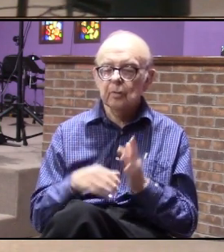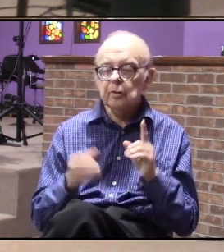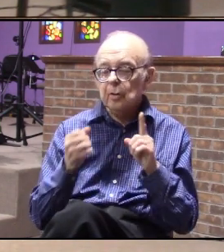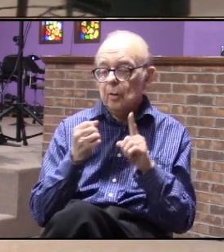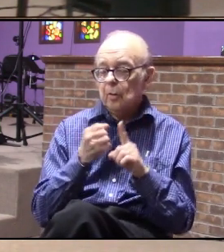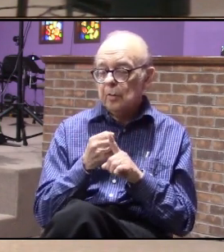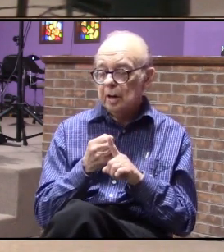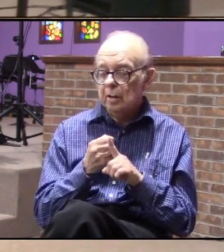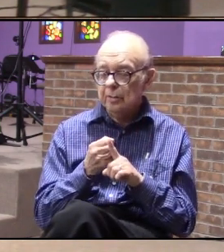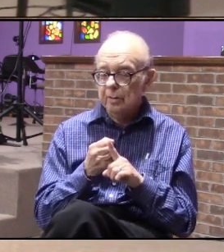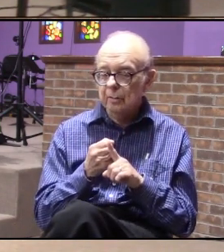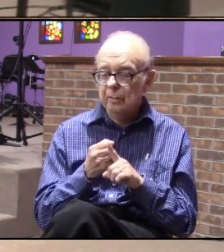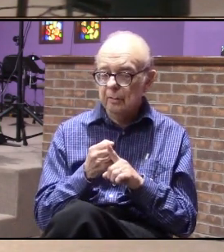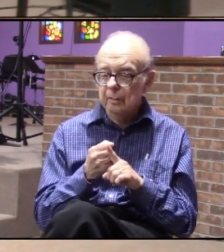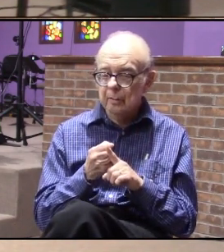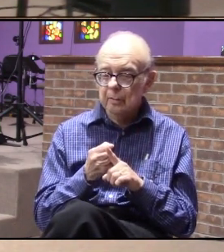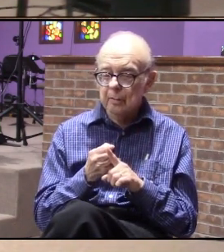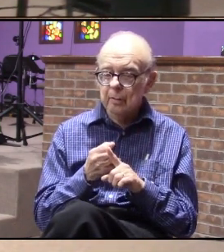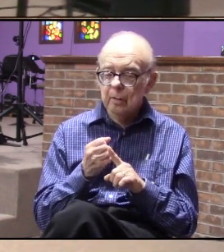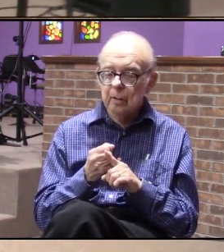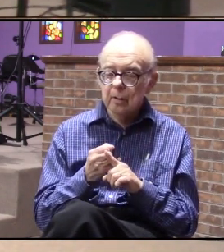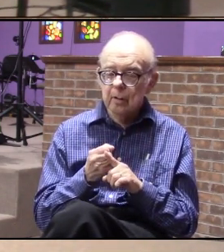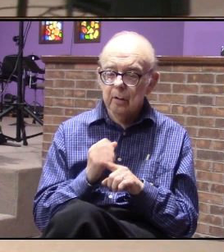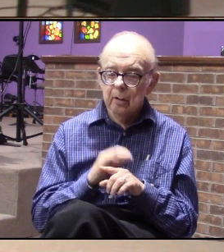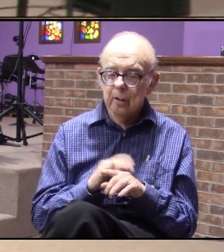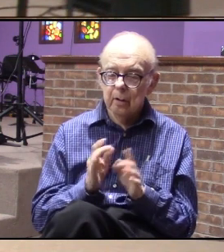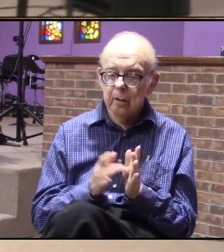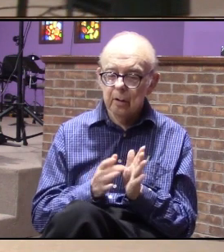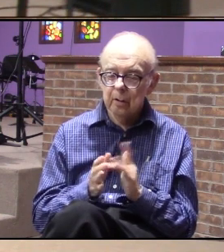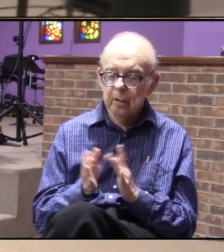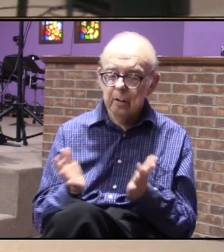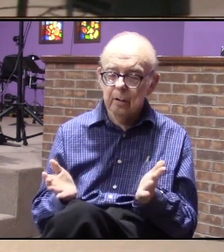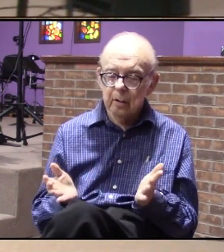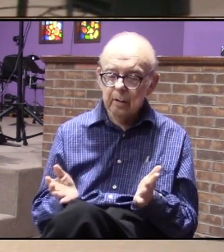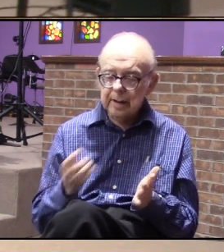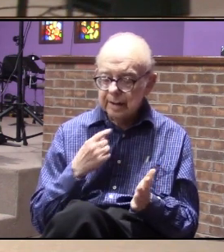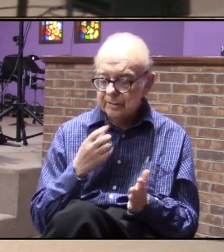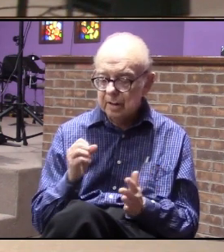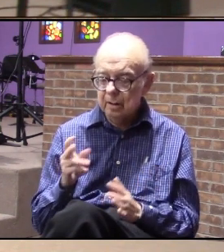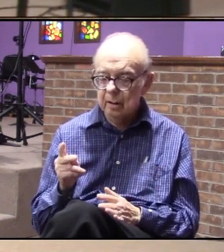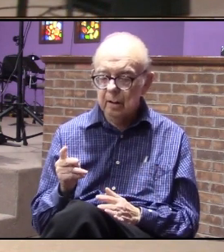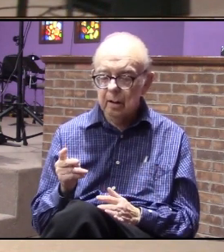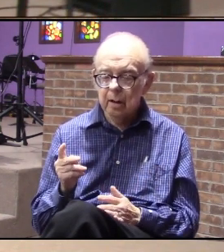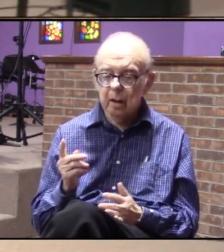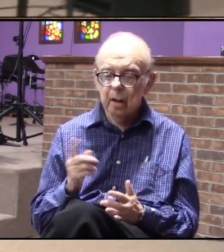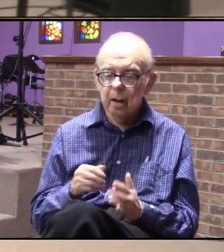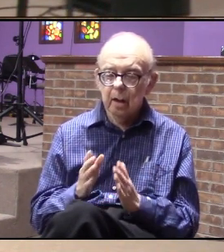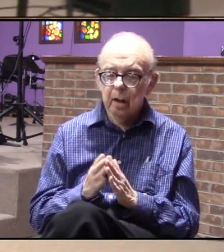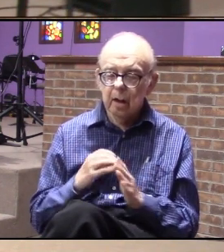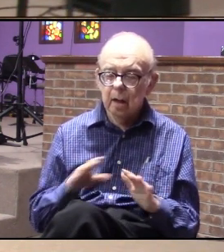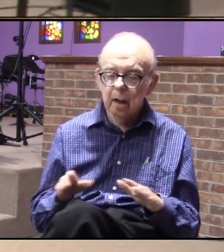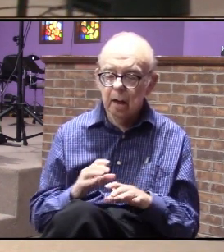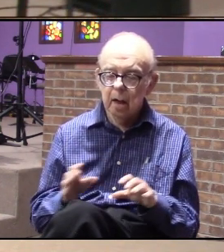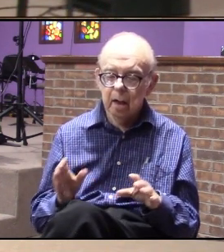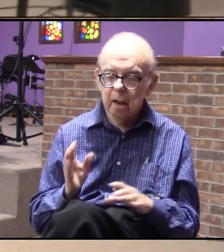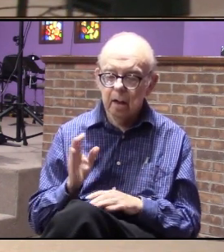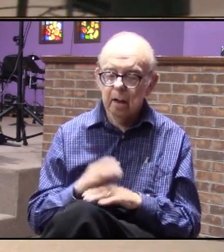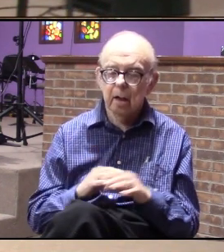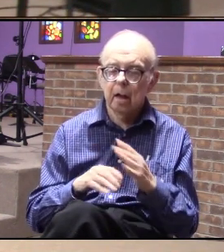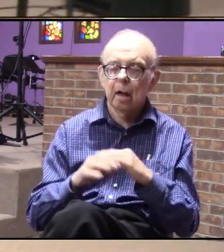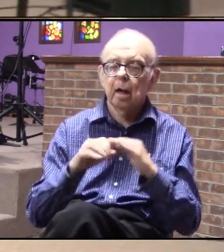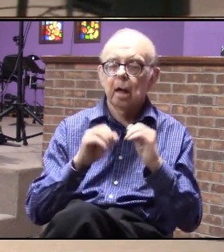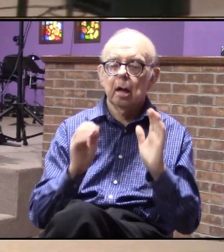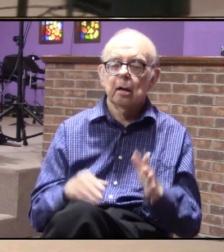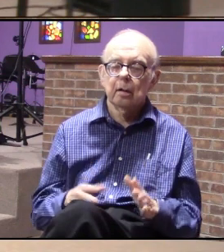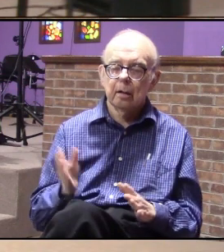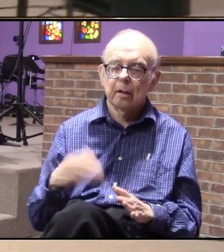to and holding on to Jesus is like saying, okay, what you're asking me to do is go out here and climb this mountain, and I have